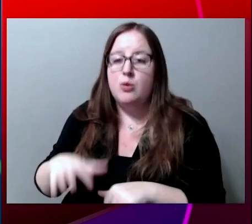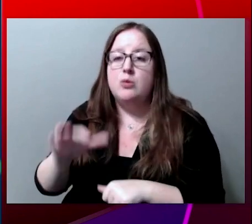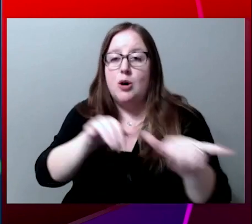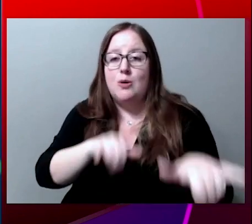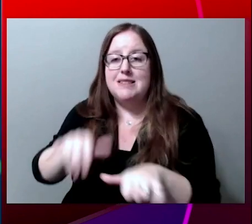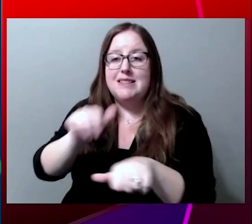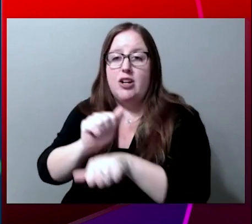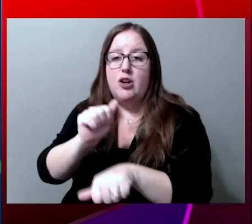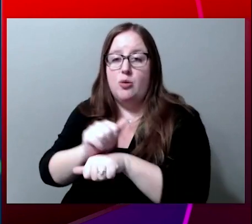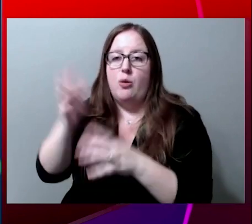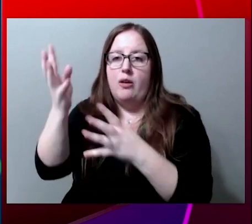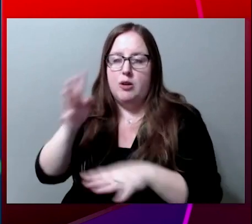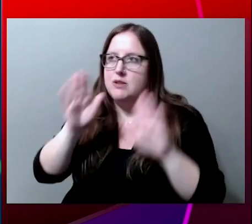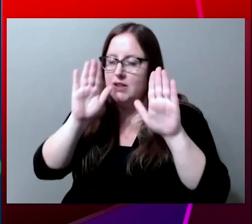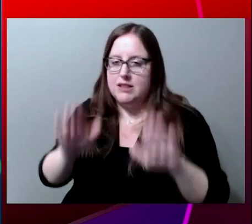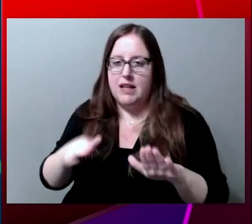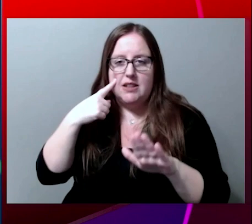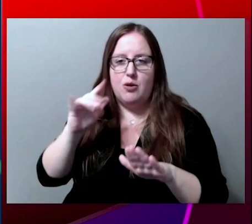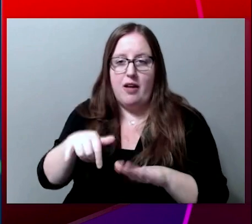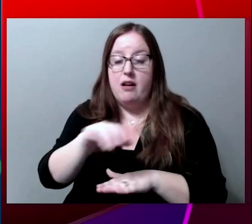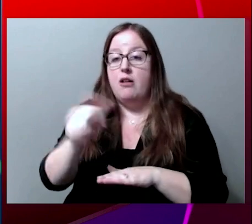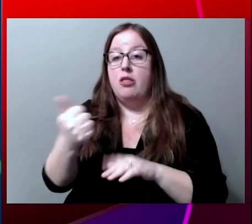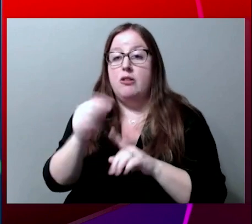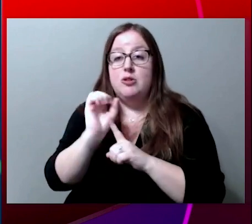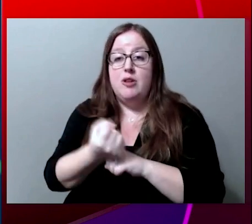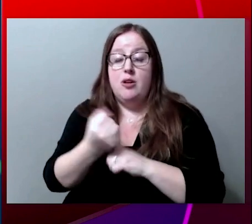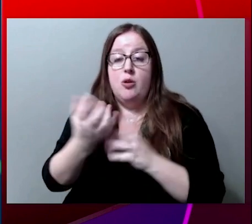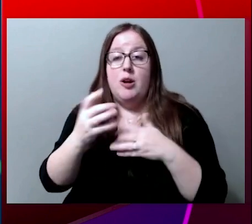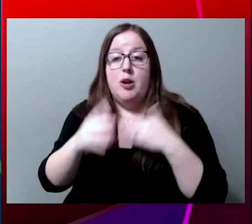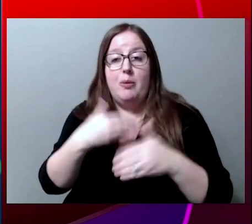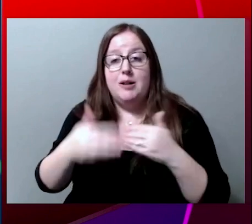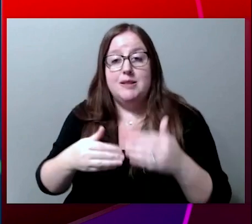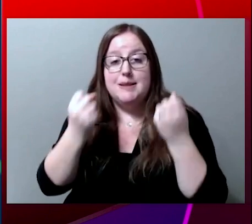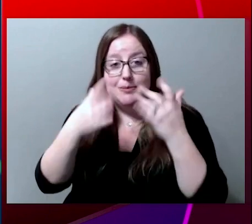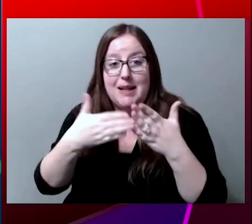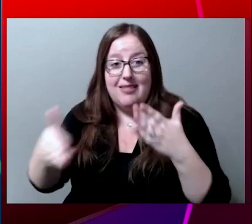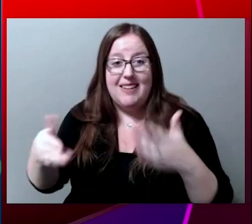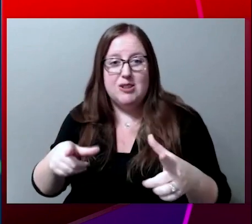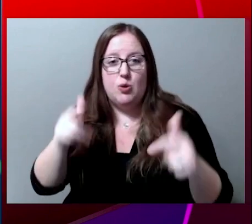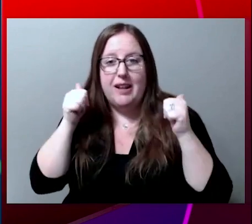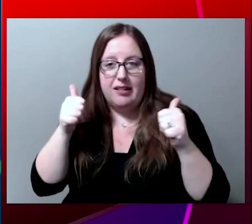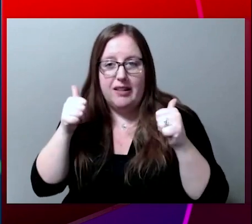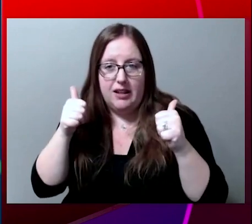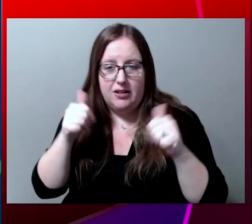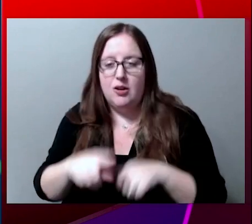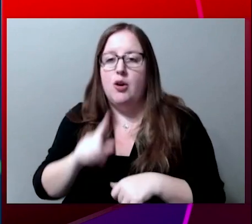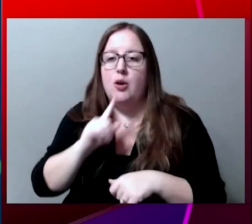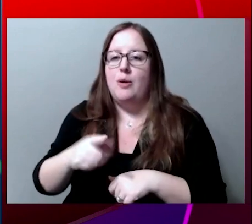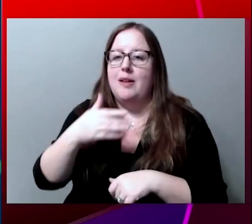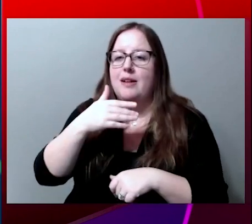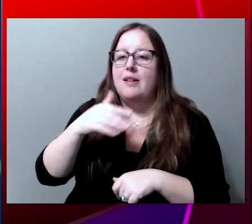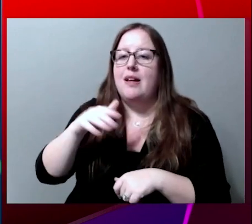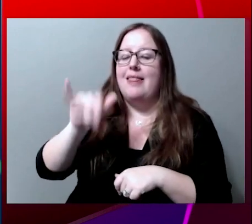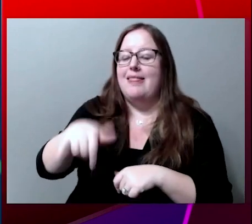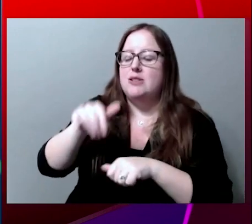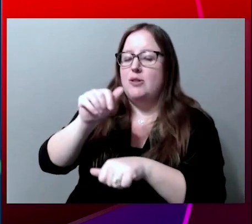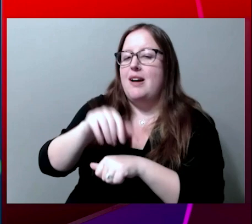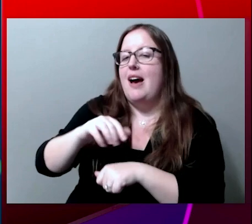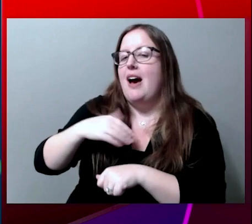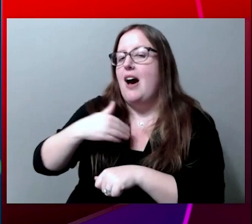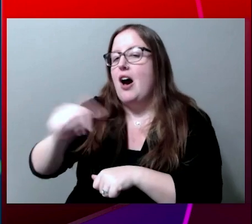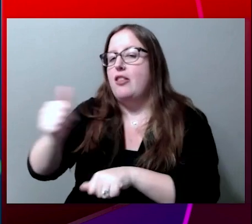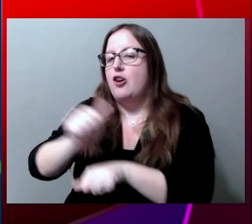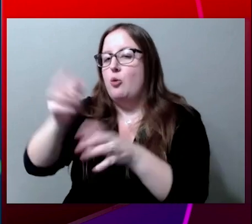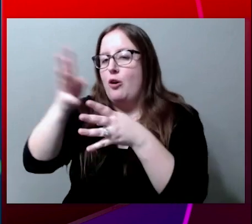is really fantastic for that. There are other scenarios where you want to process a lot of stuff really quickly, and that's where Express workflows comes into play. They run up to 5